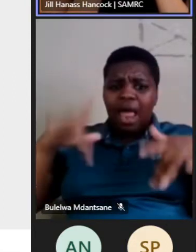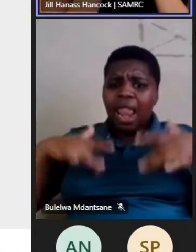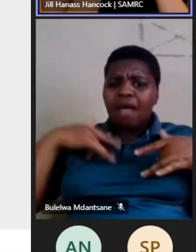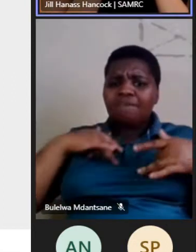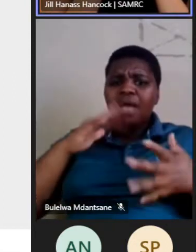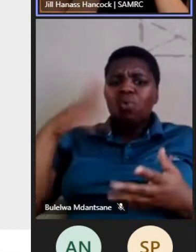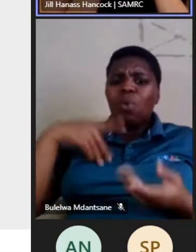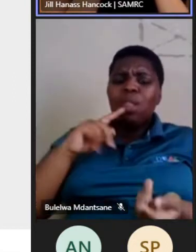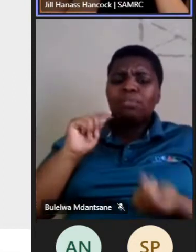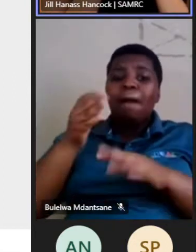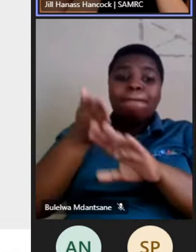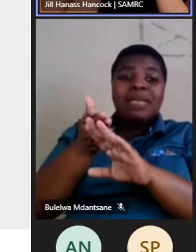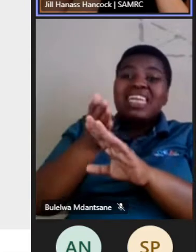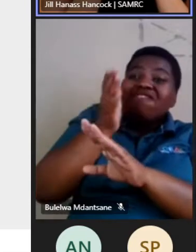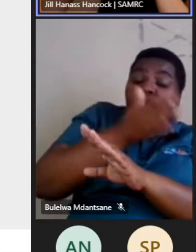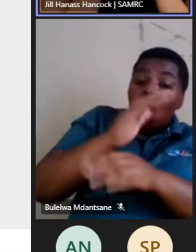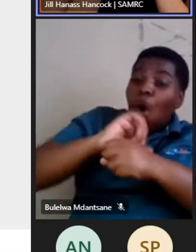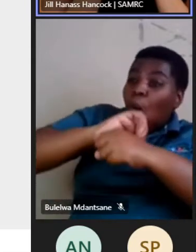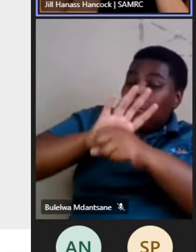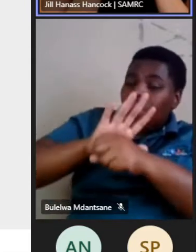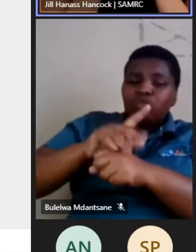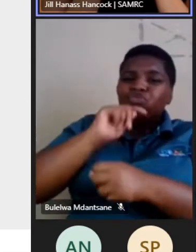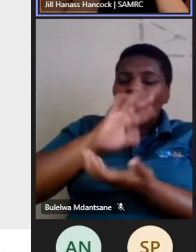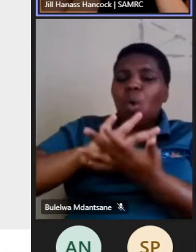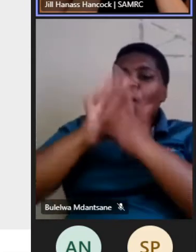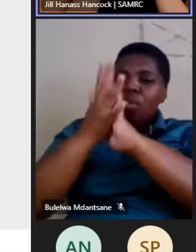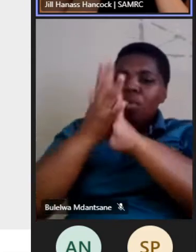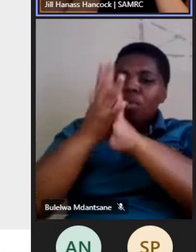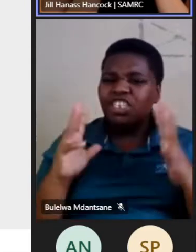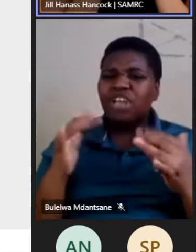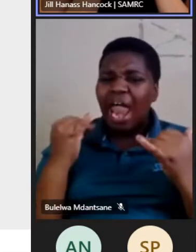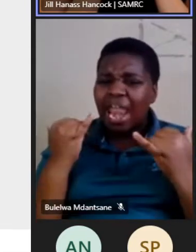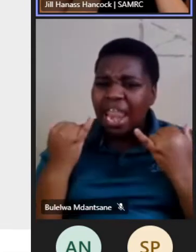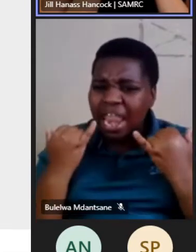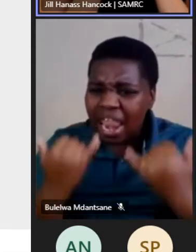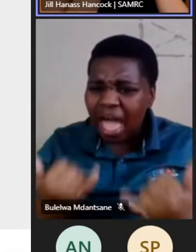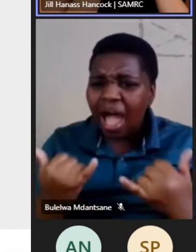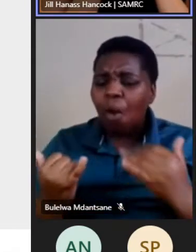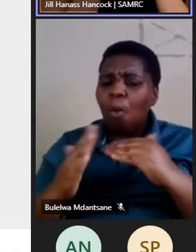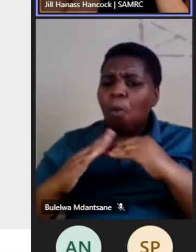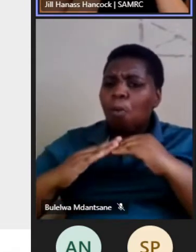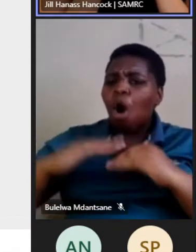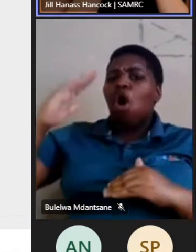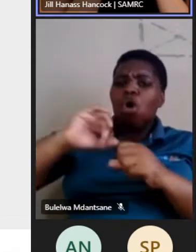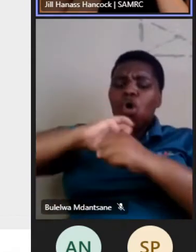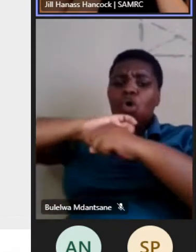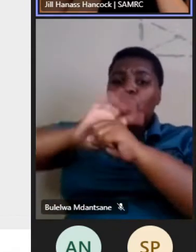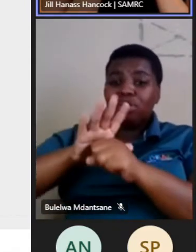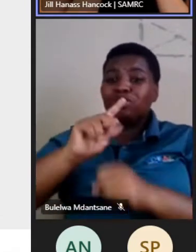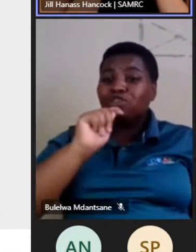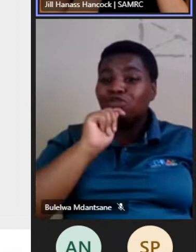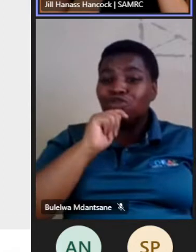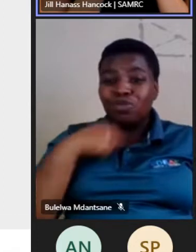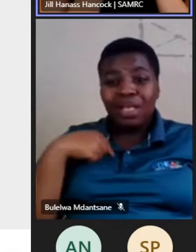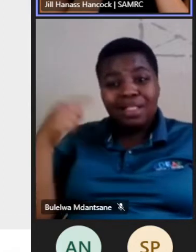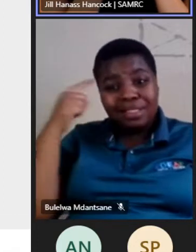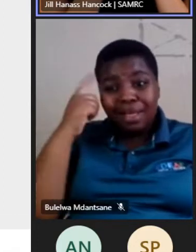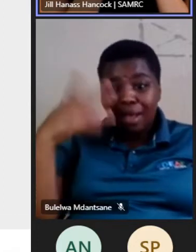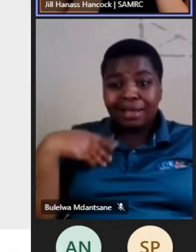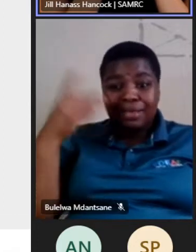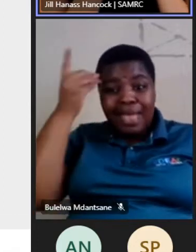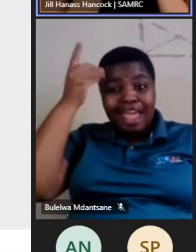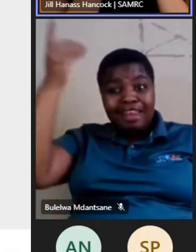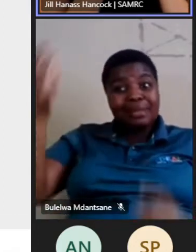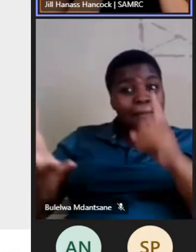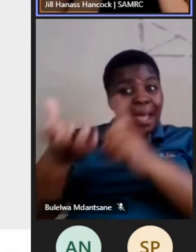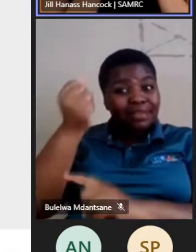mess, as I was in and out of hospital. So when Corona came, I said, there is no way I will finish this degree. I